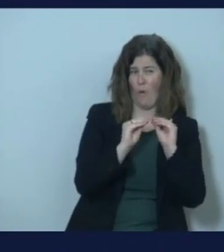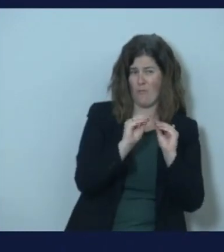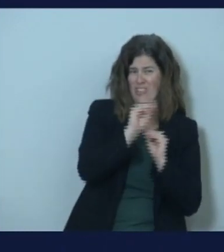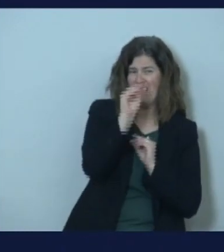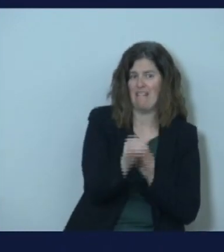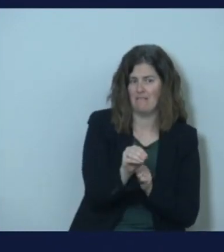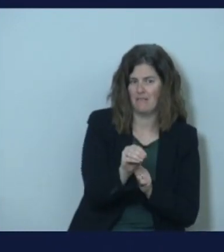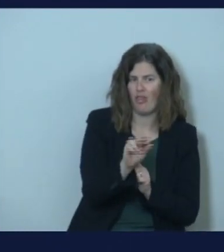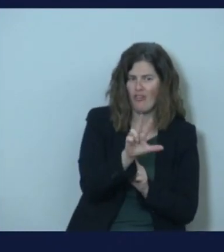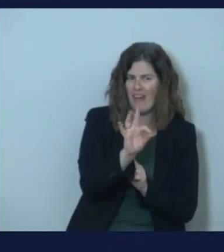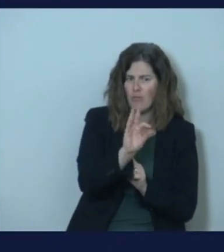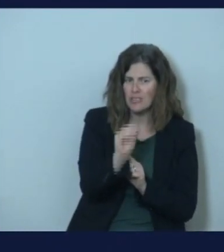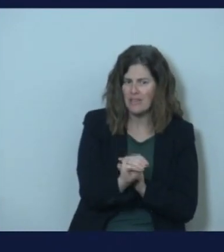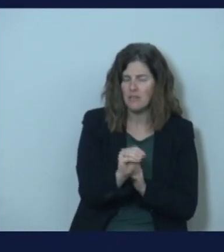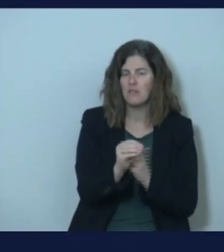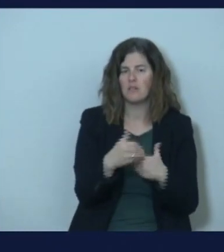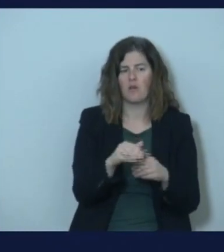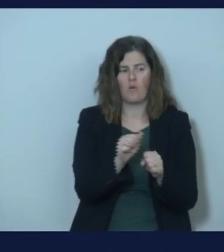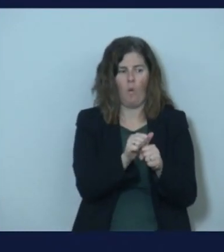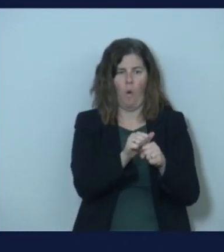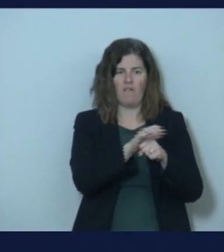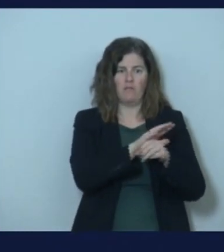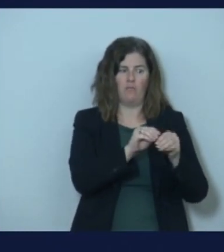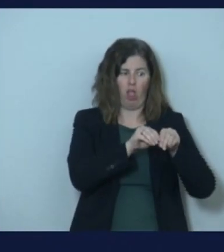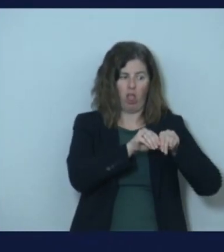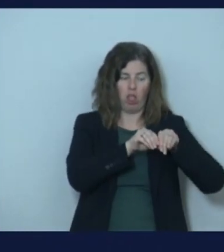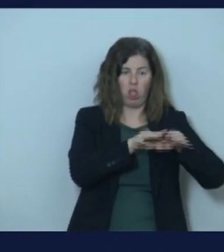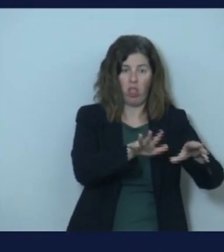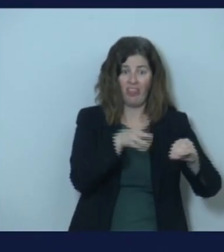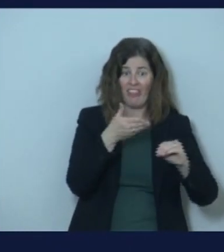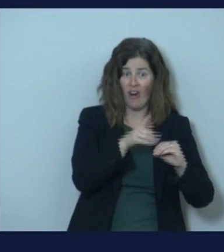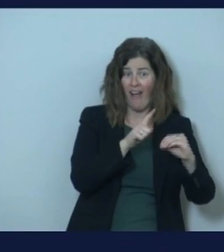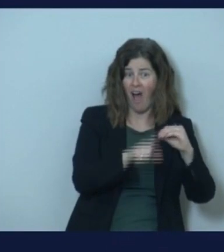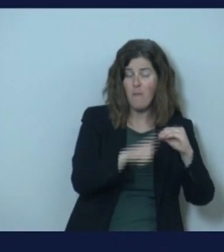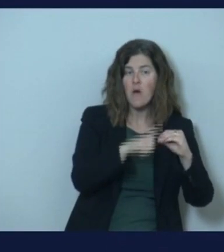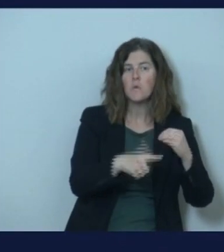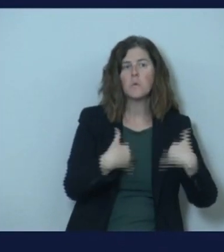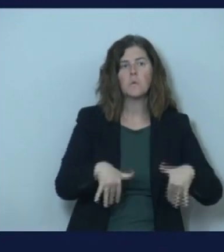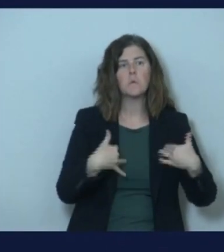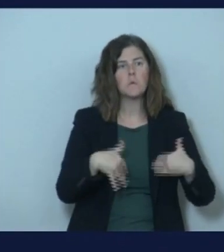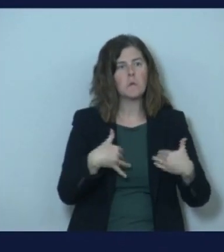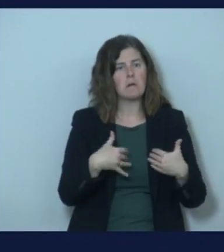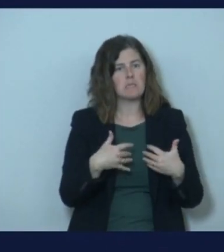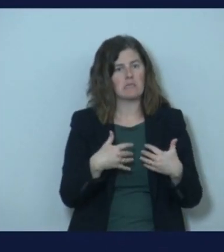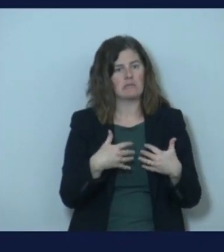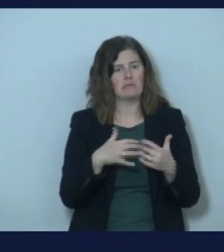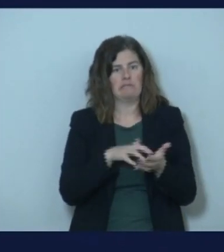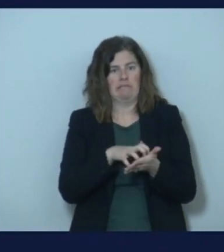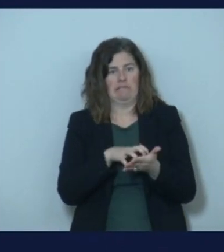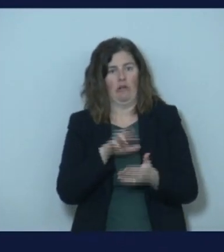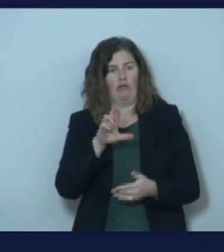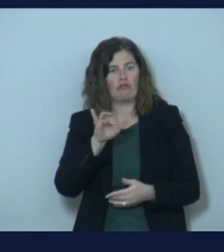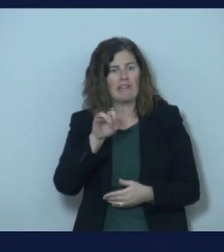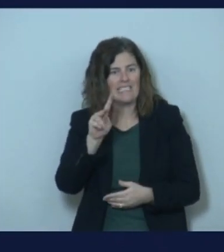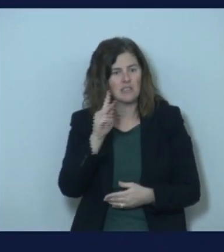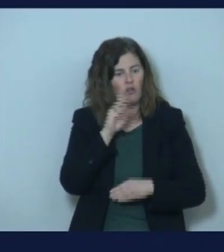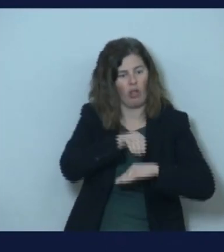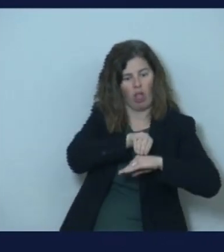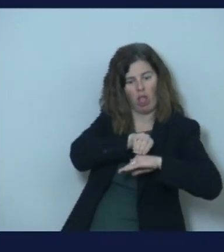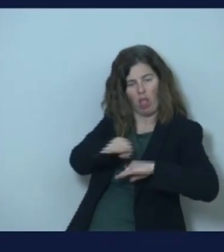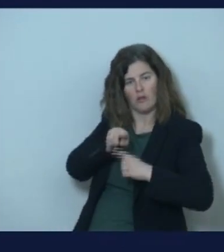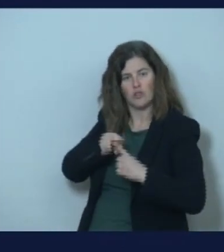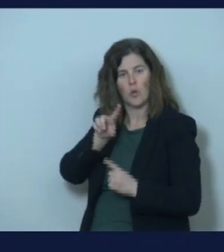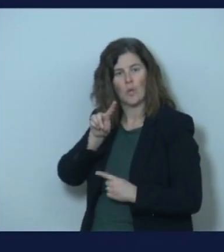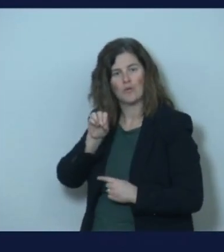Paso. So the COVID-19 spread in El Paso poses an incredible risk to Doña Ana County